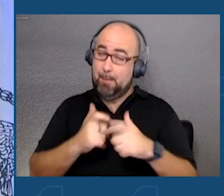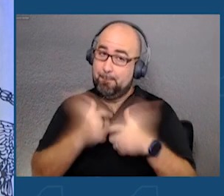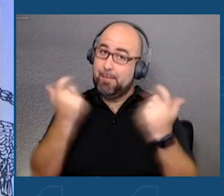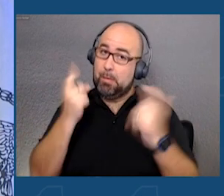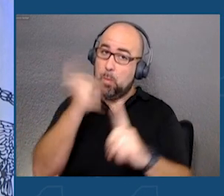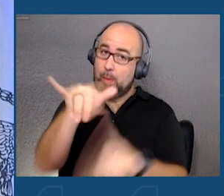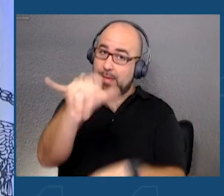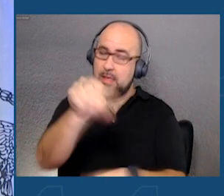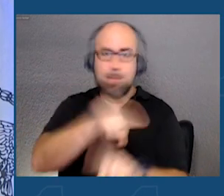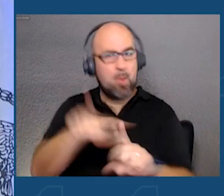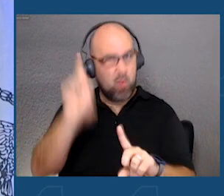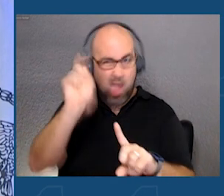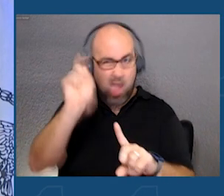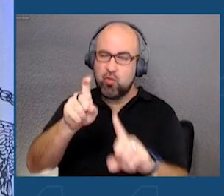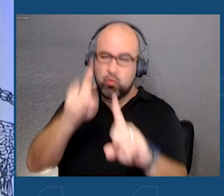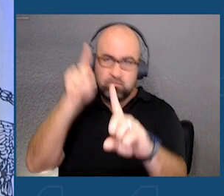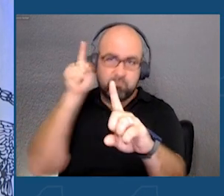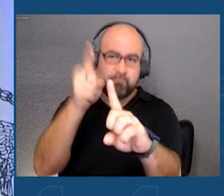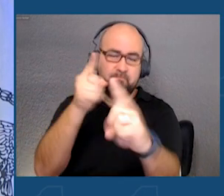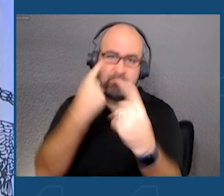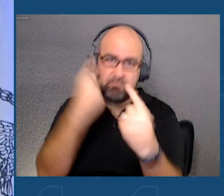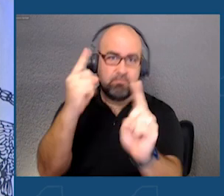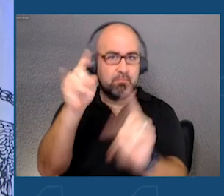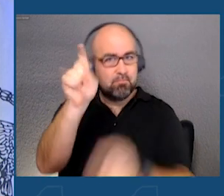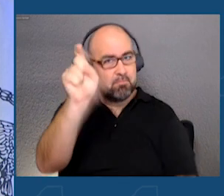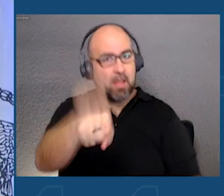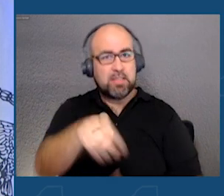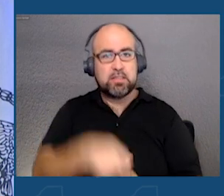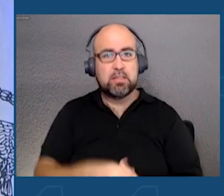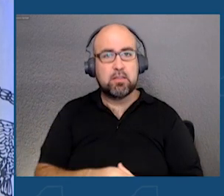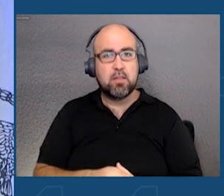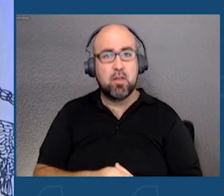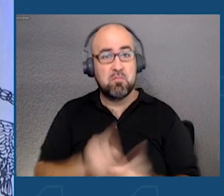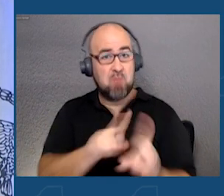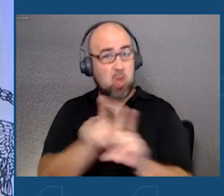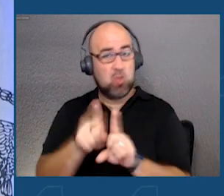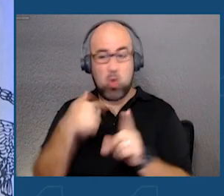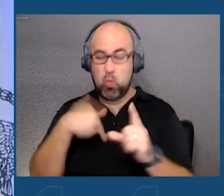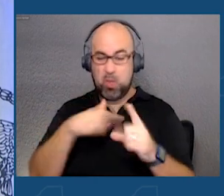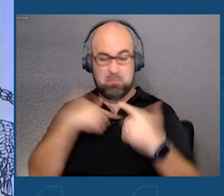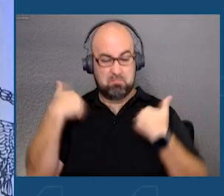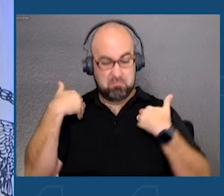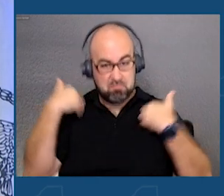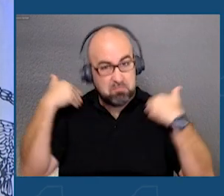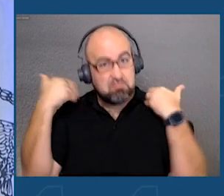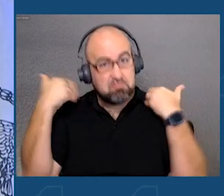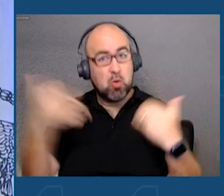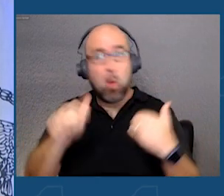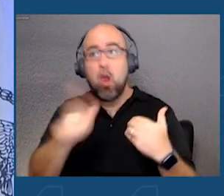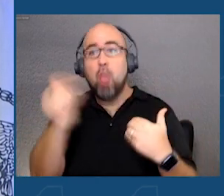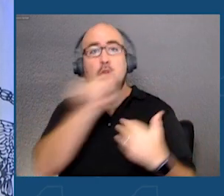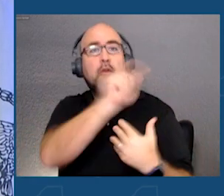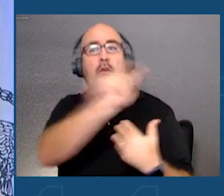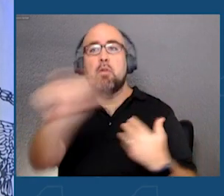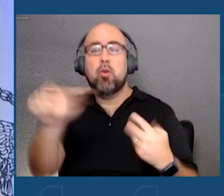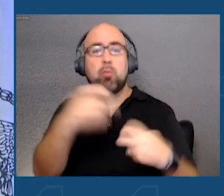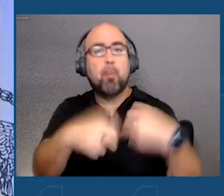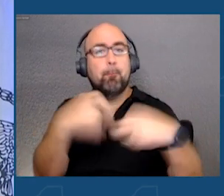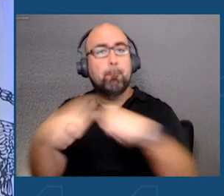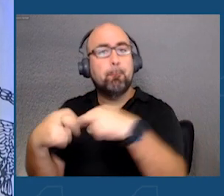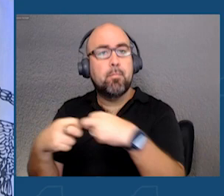meet. And we're taking a similar no-holds-barred approach to our other intractable problems,